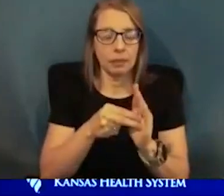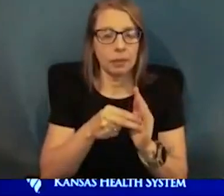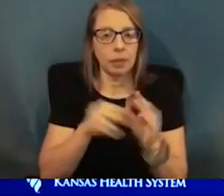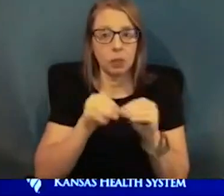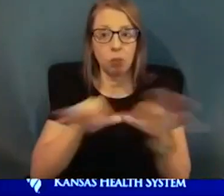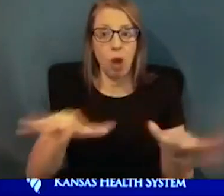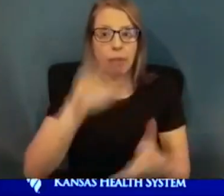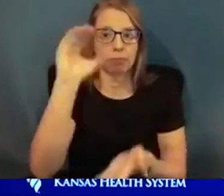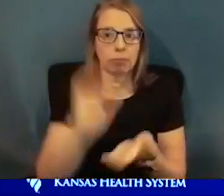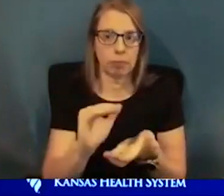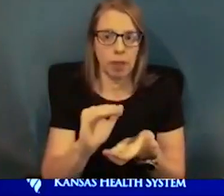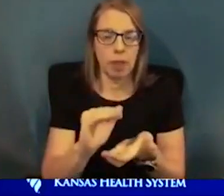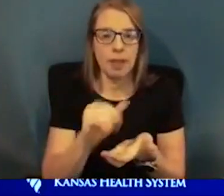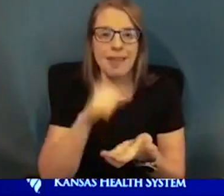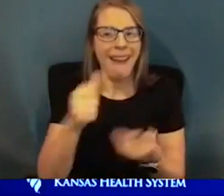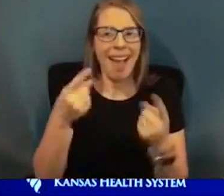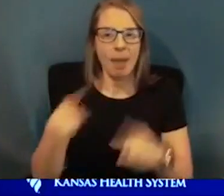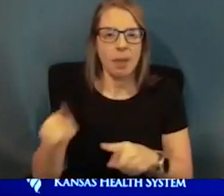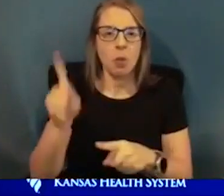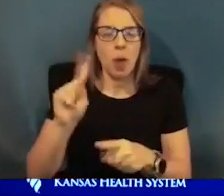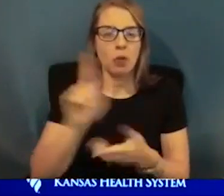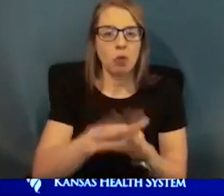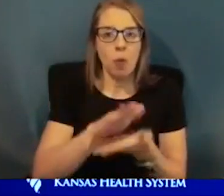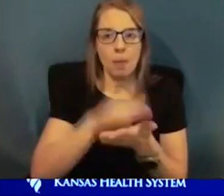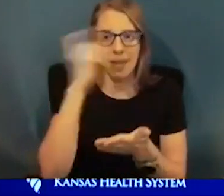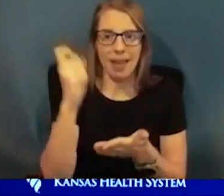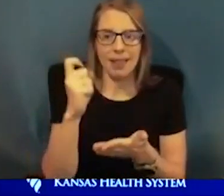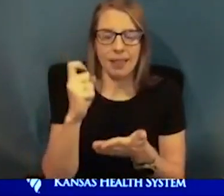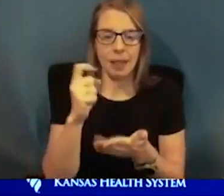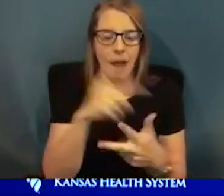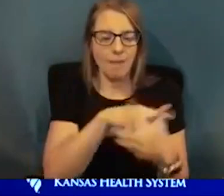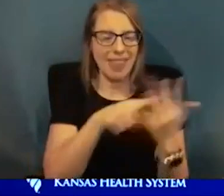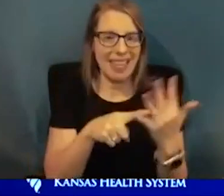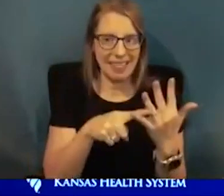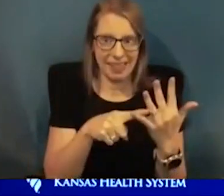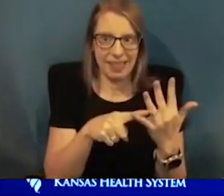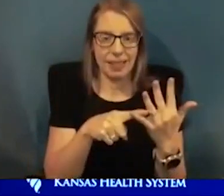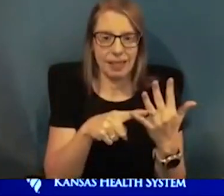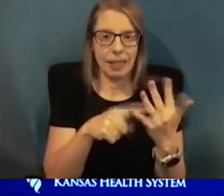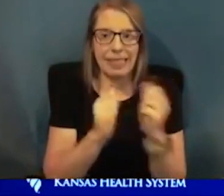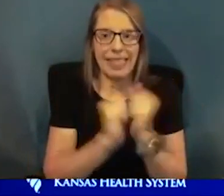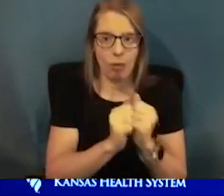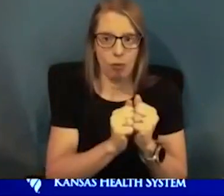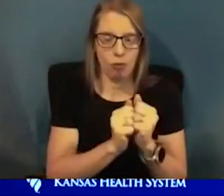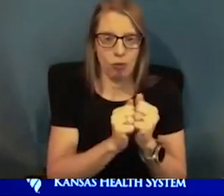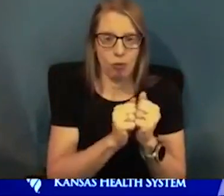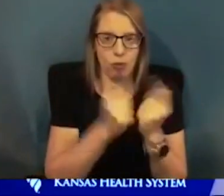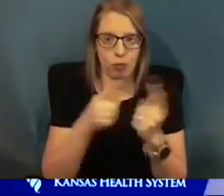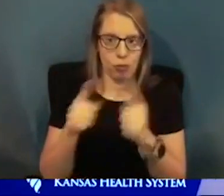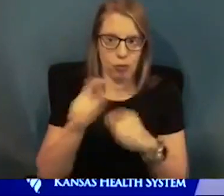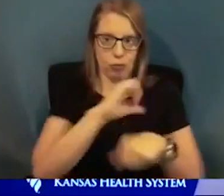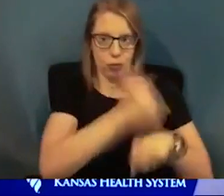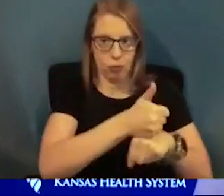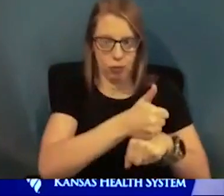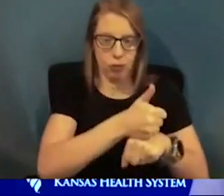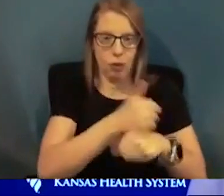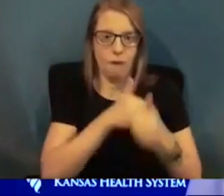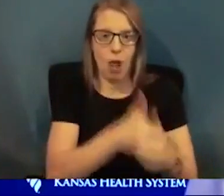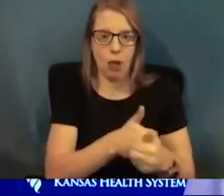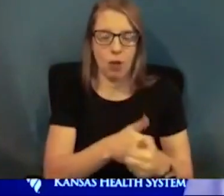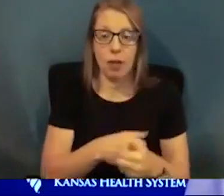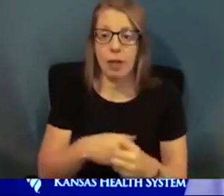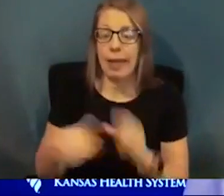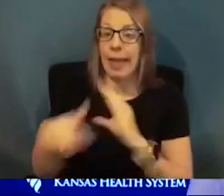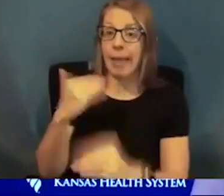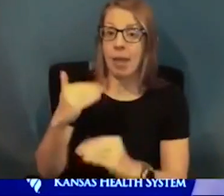schools because those things, not just one thing, but a combination of those things were taking place. I had to answer an email today because we